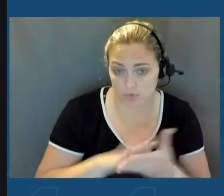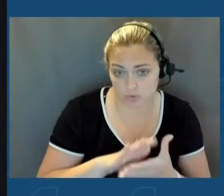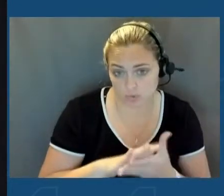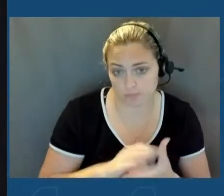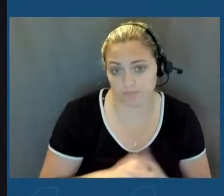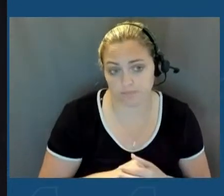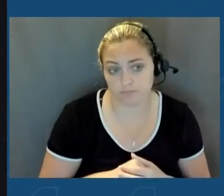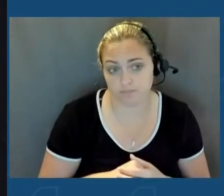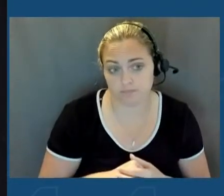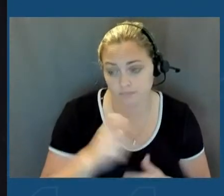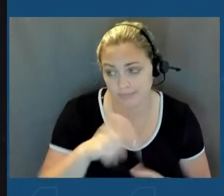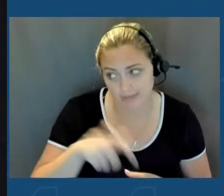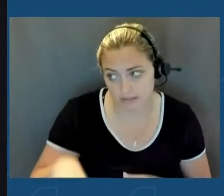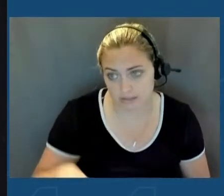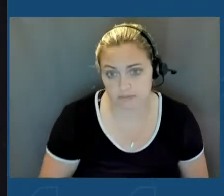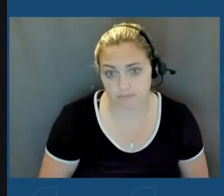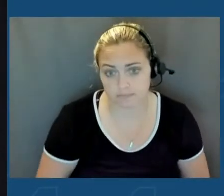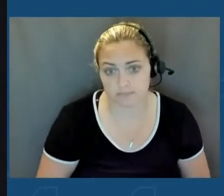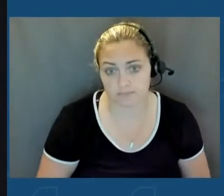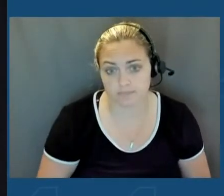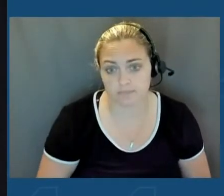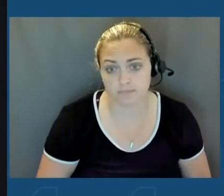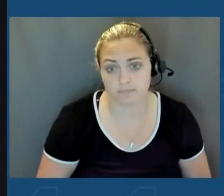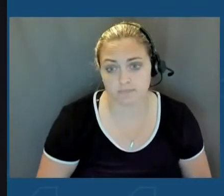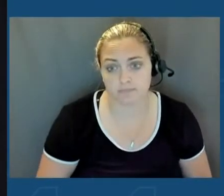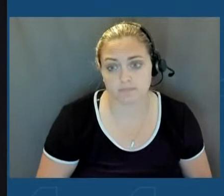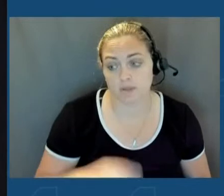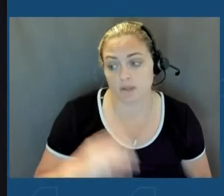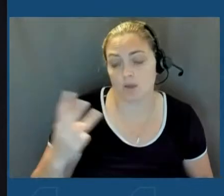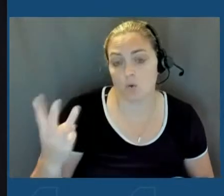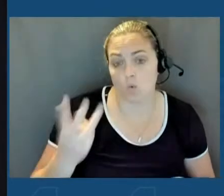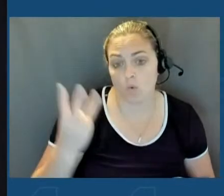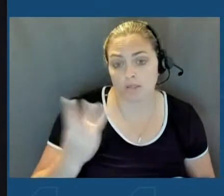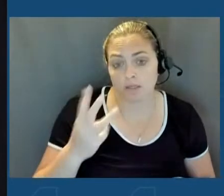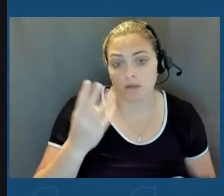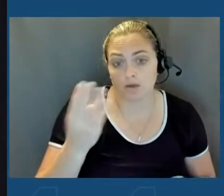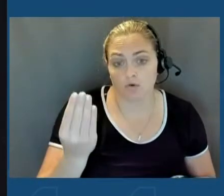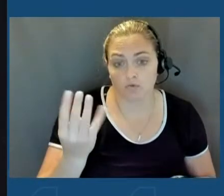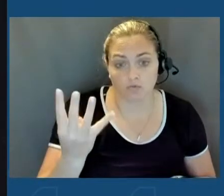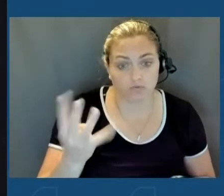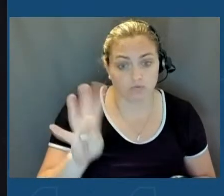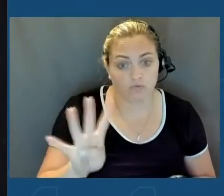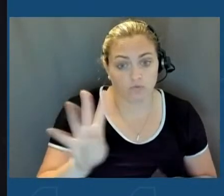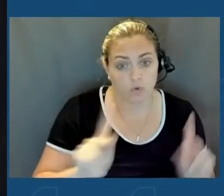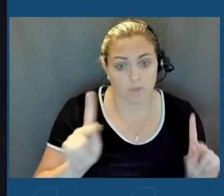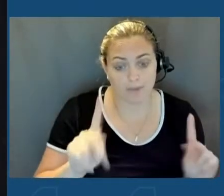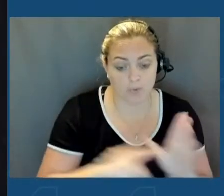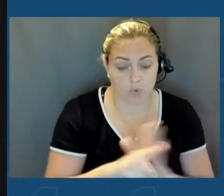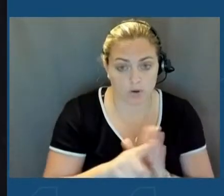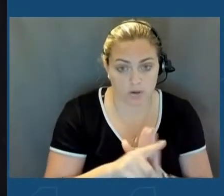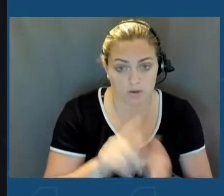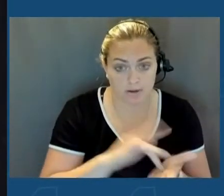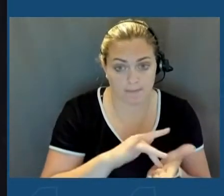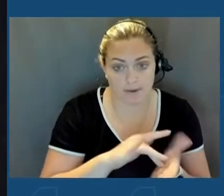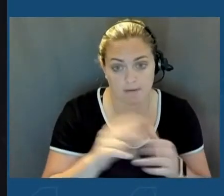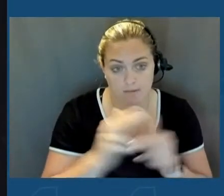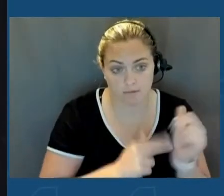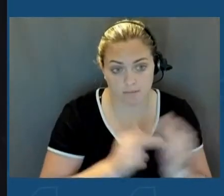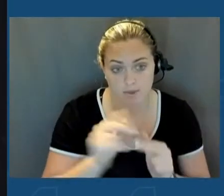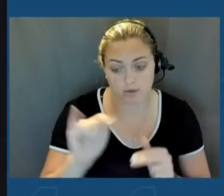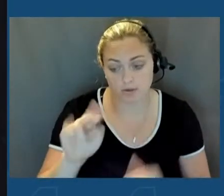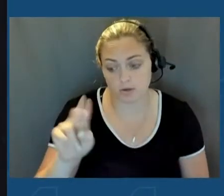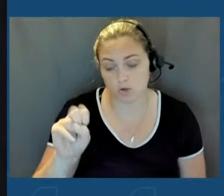in Texas. And on Wednesday, 4 people were killed at a medical building in Tulsa,